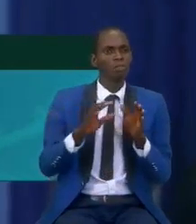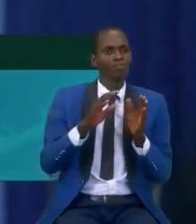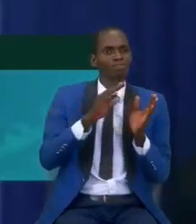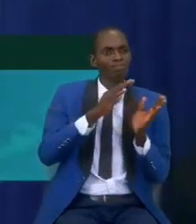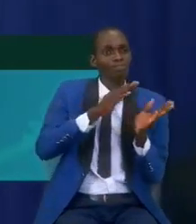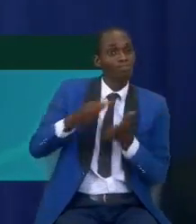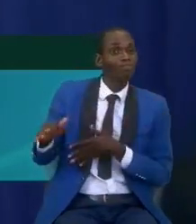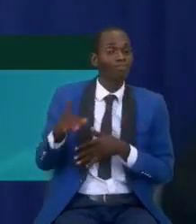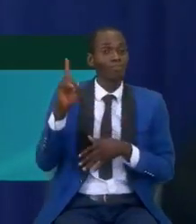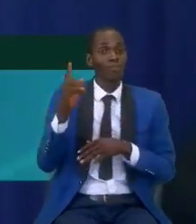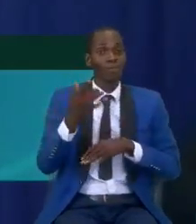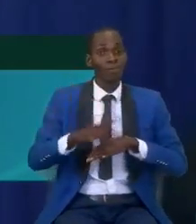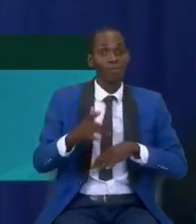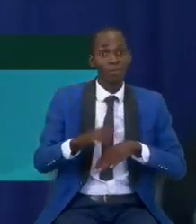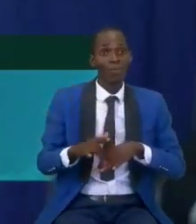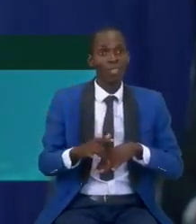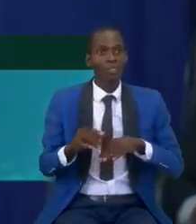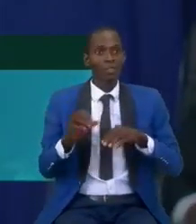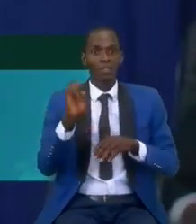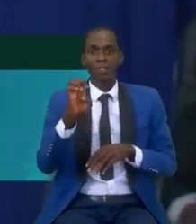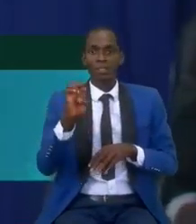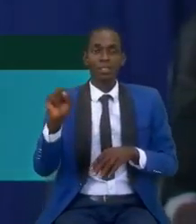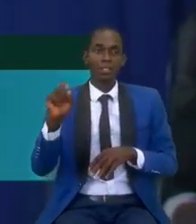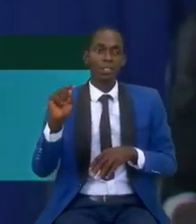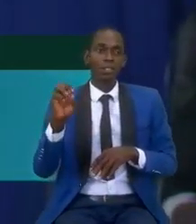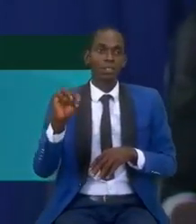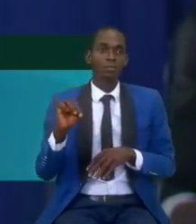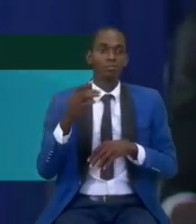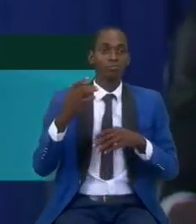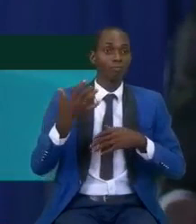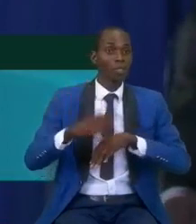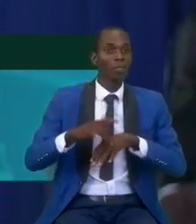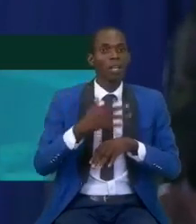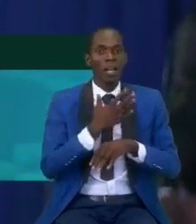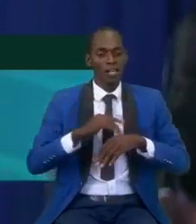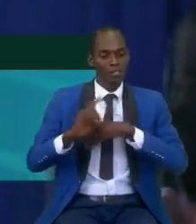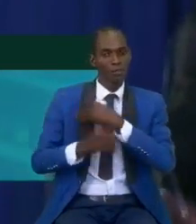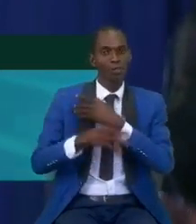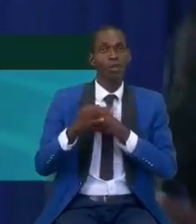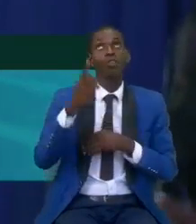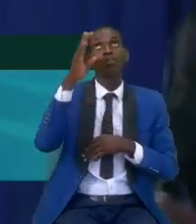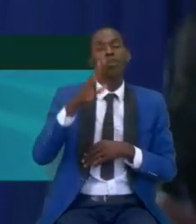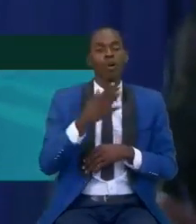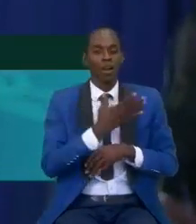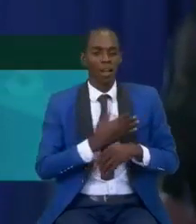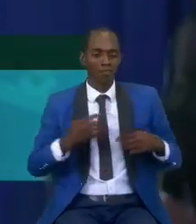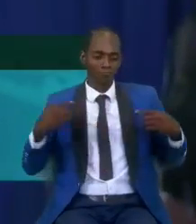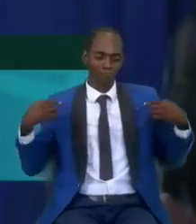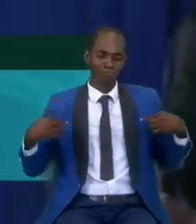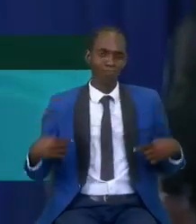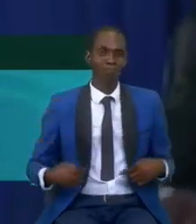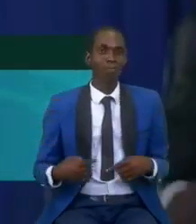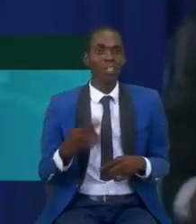at verse 5. In verse 5, but he was wounded for transgressions, he